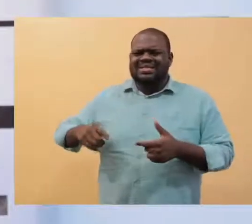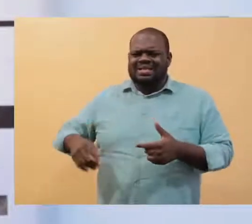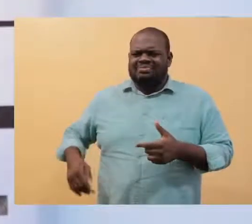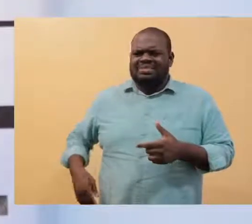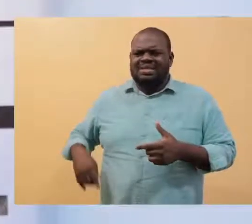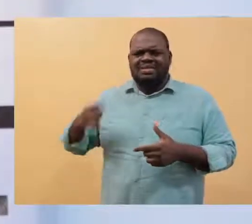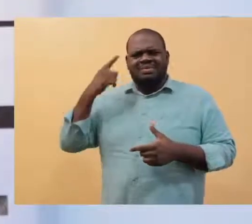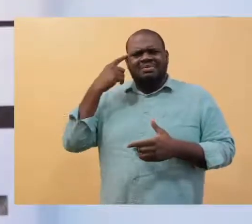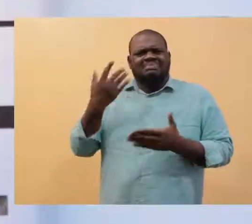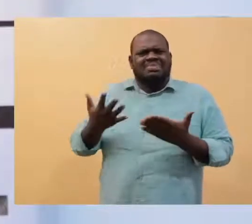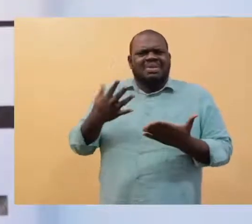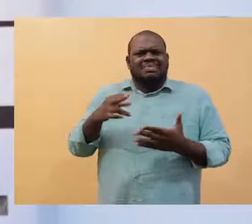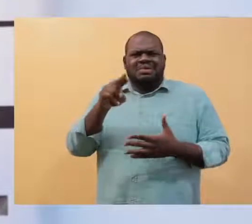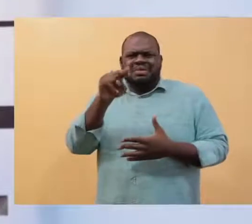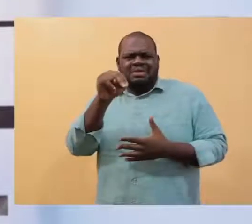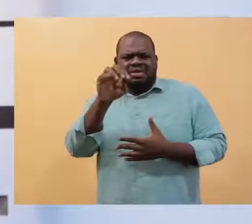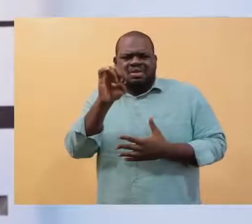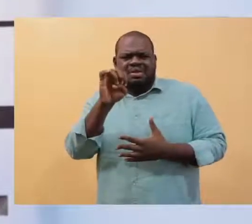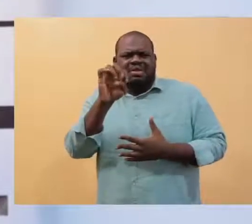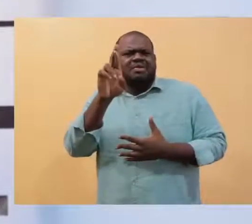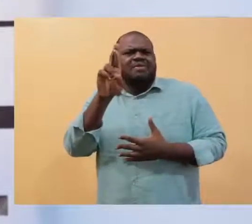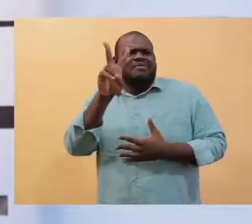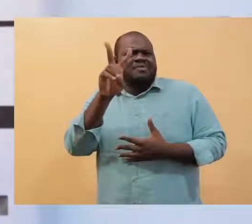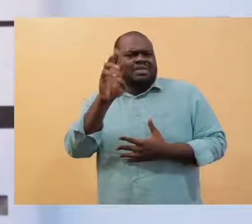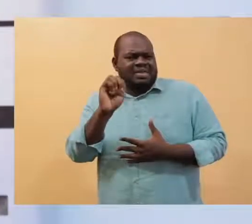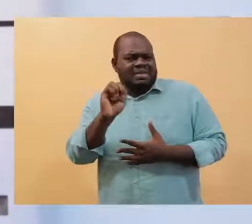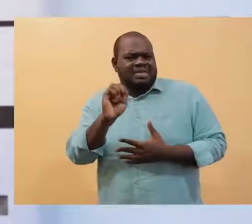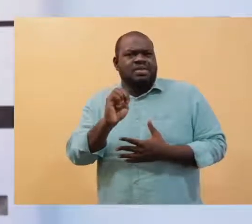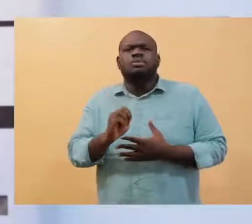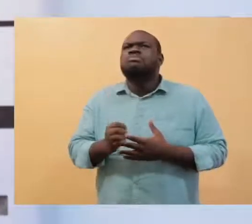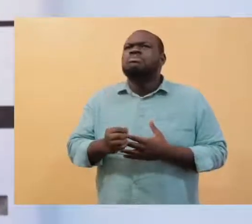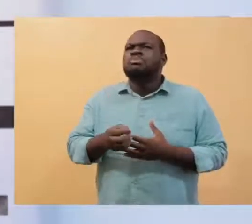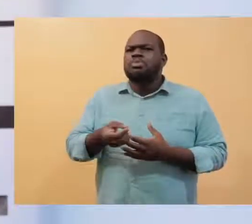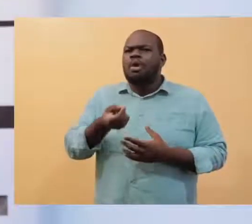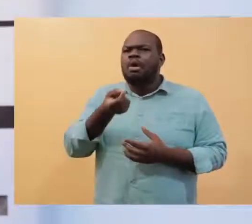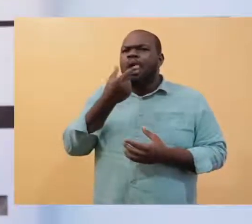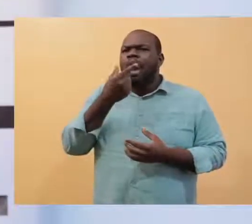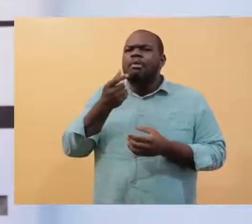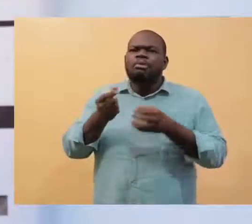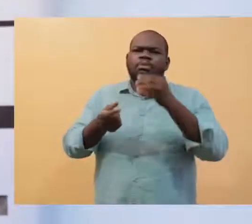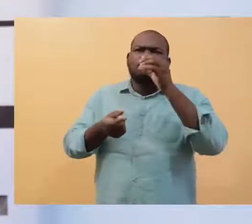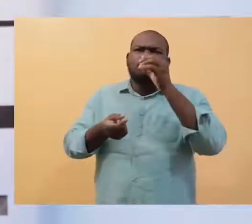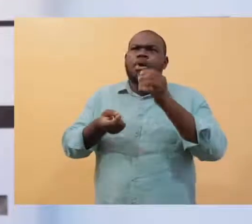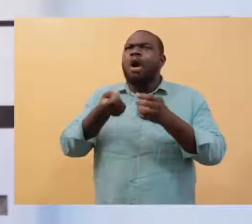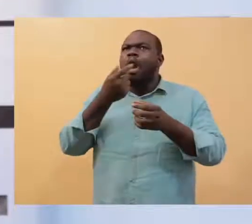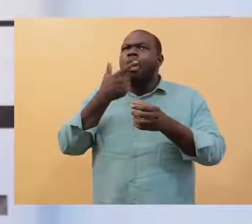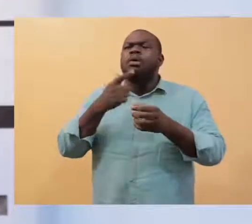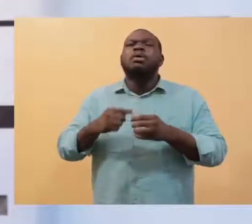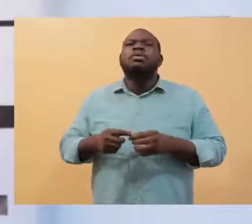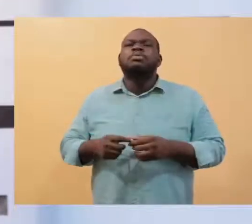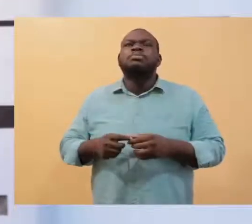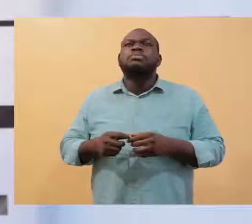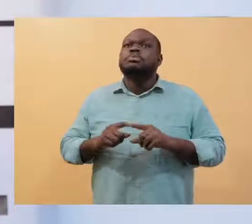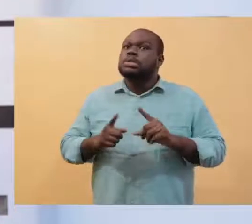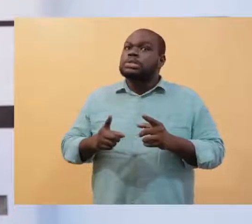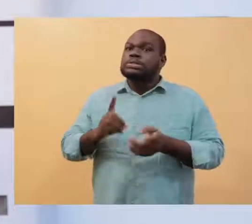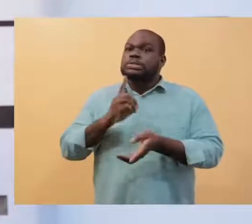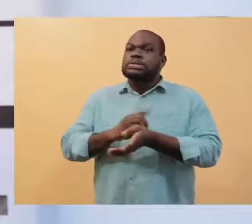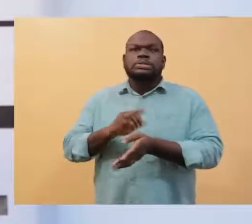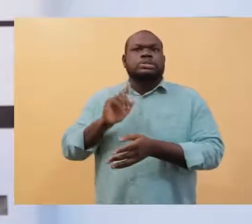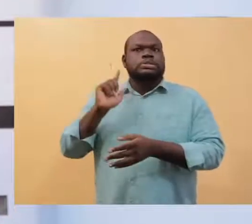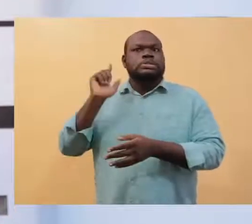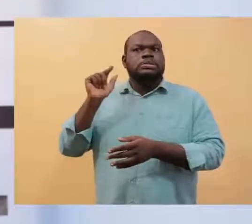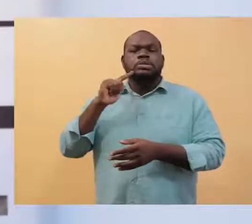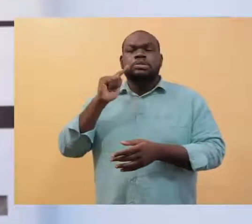was a trapped nerve and took some paracetamol, but the doctors later told me the virus had gone directly into